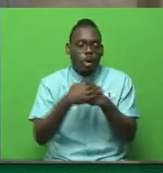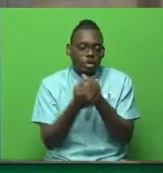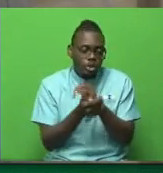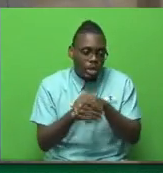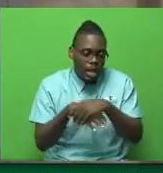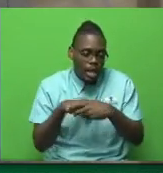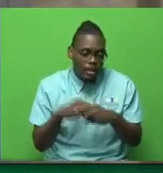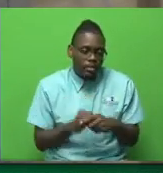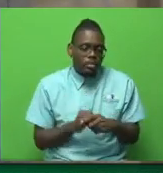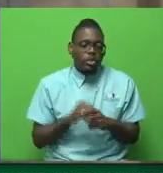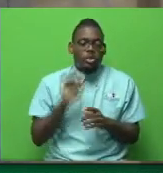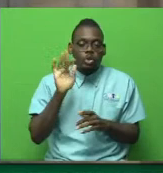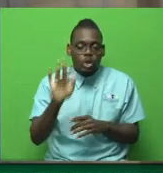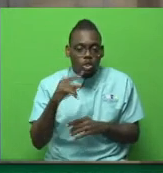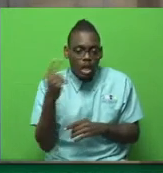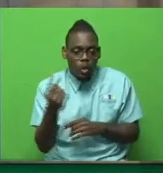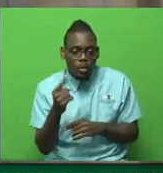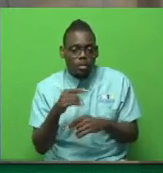something